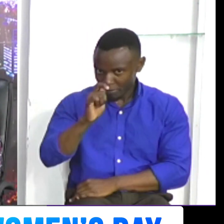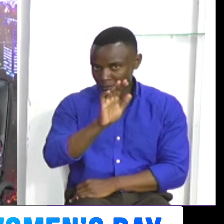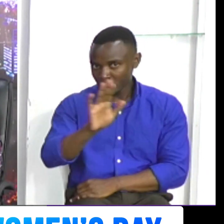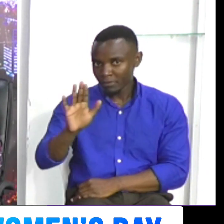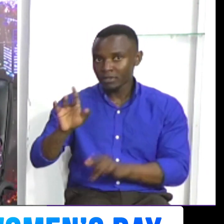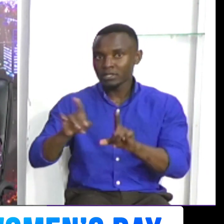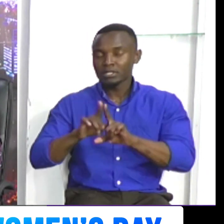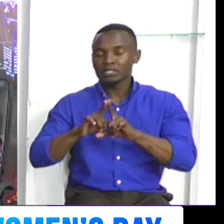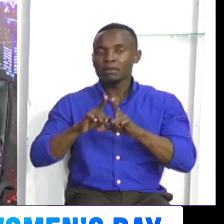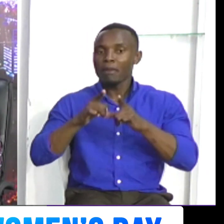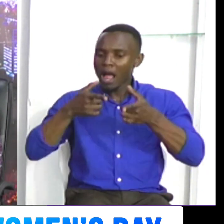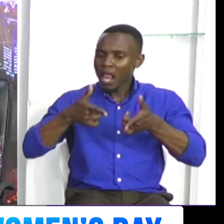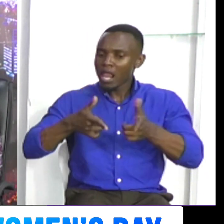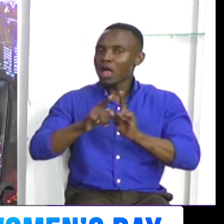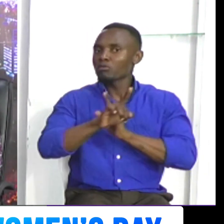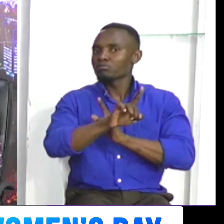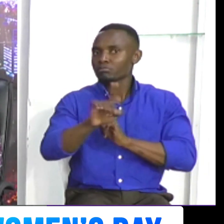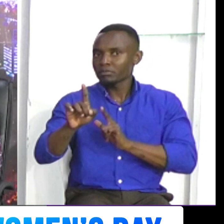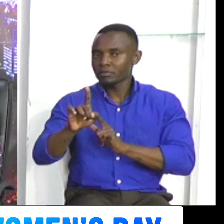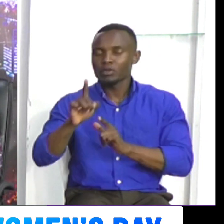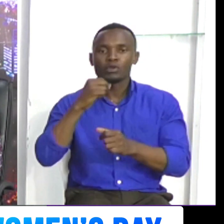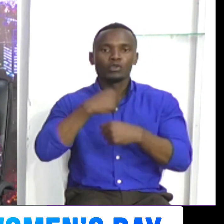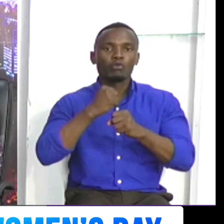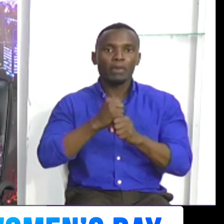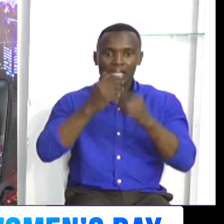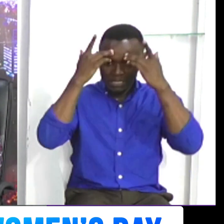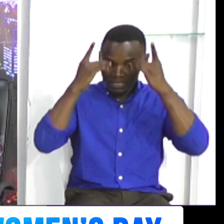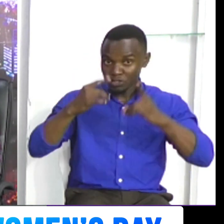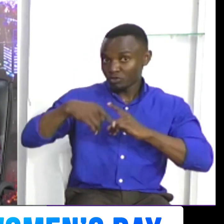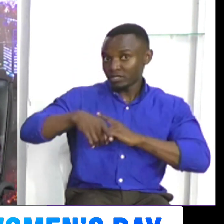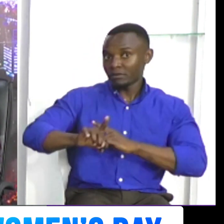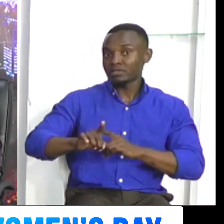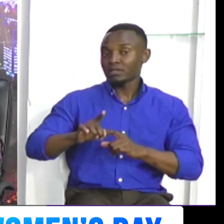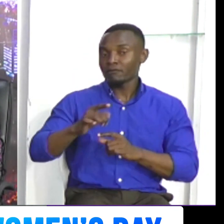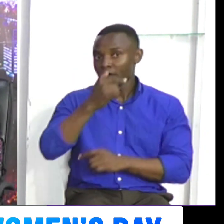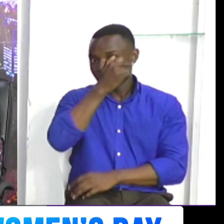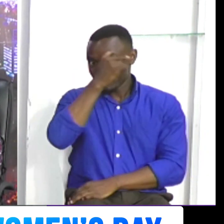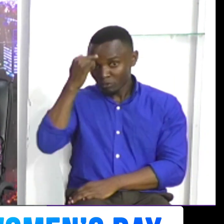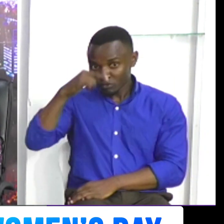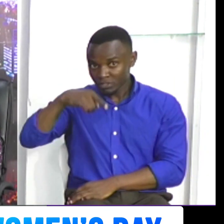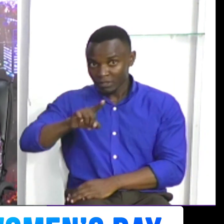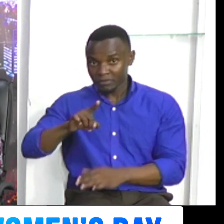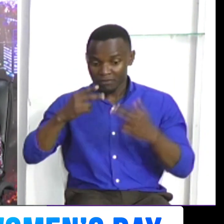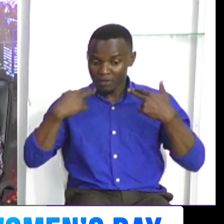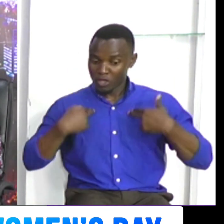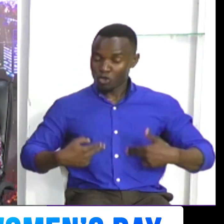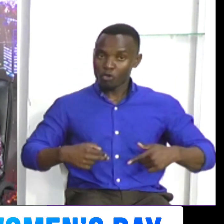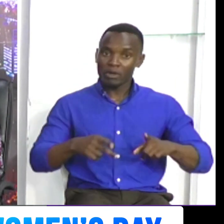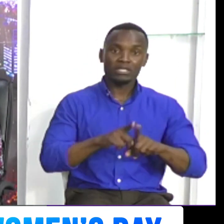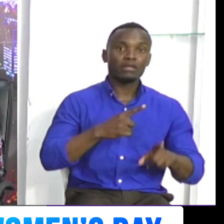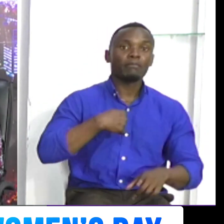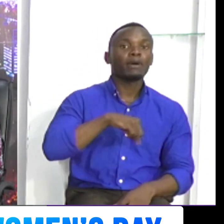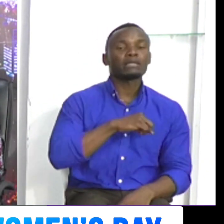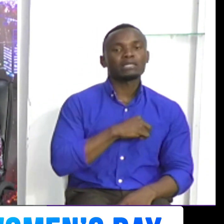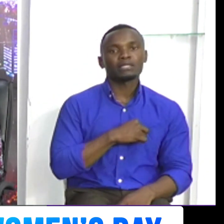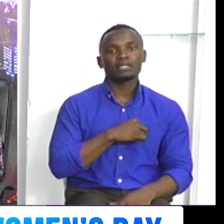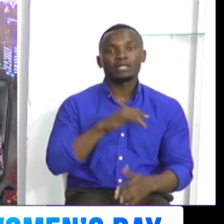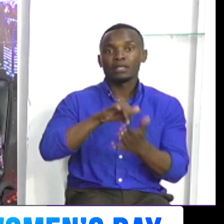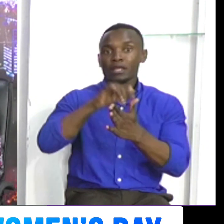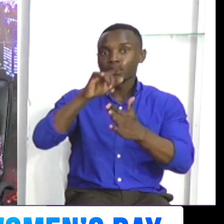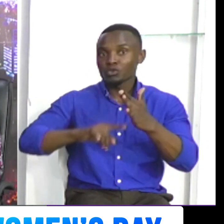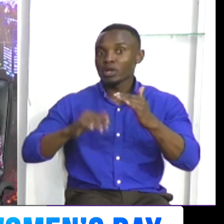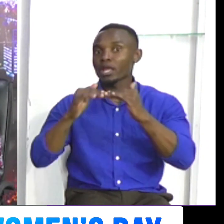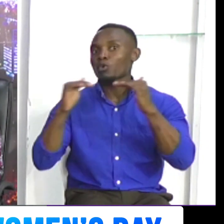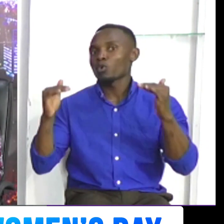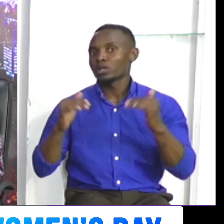to make their decisions. We need to take them up as human beings, just as we are human beings. Yeah. That is what equality is all about.